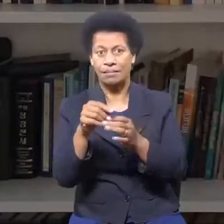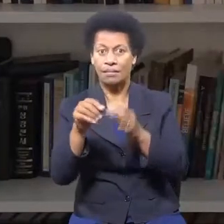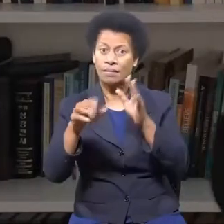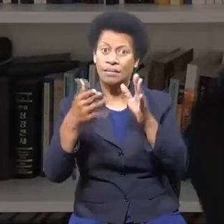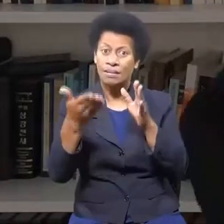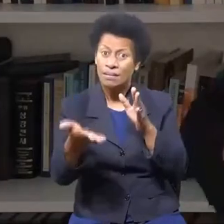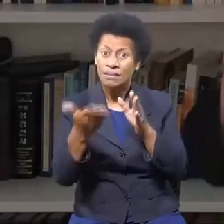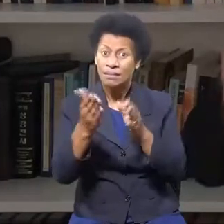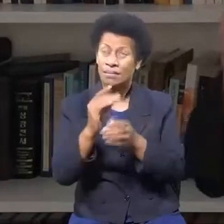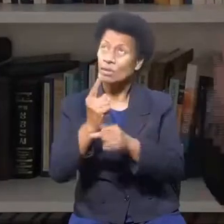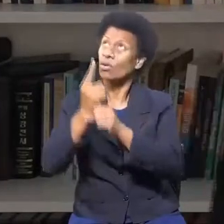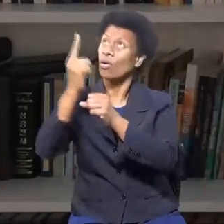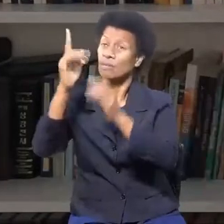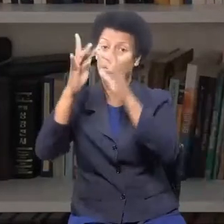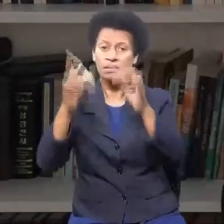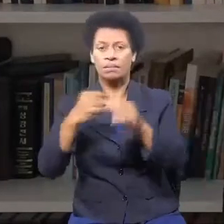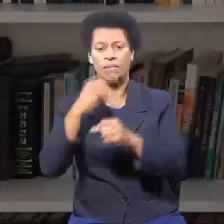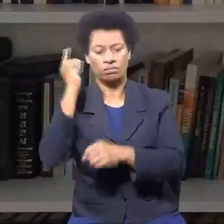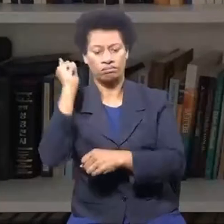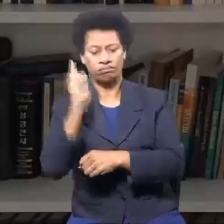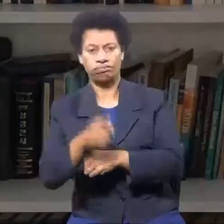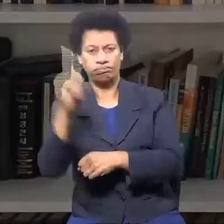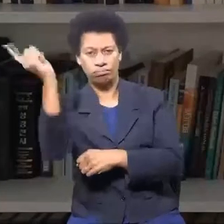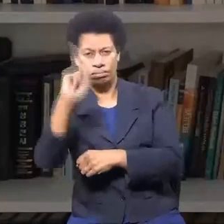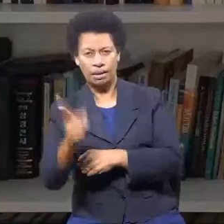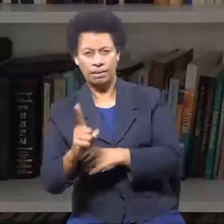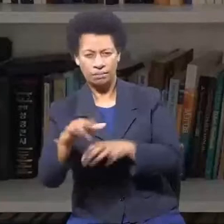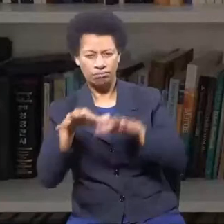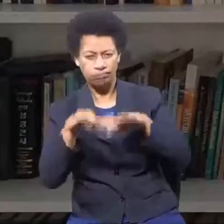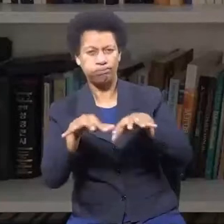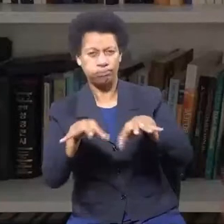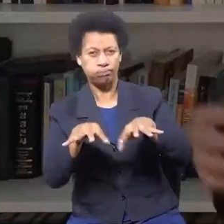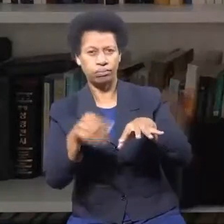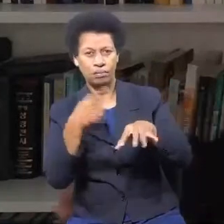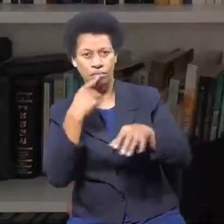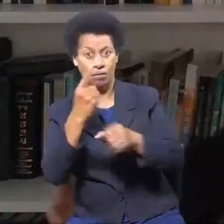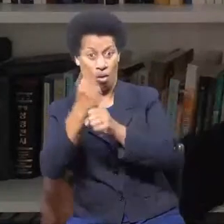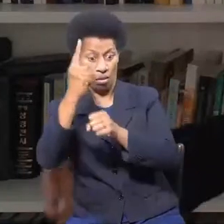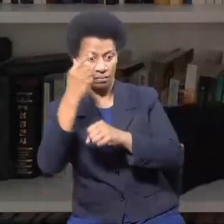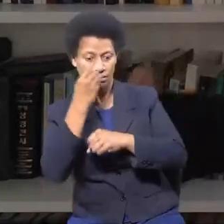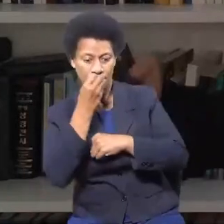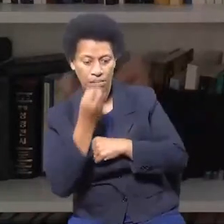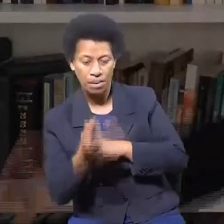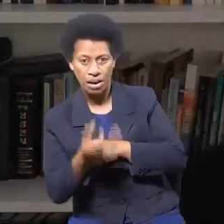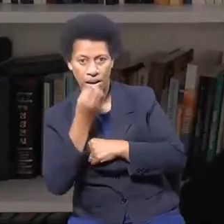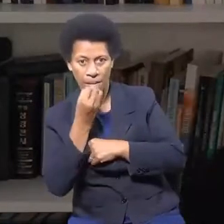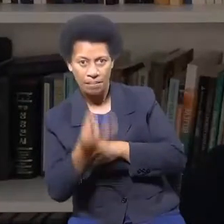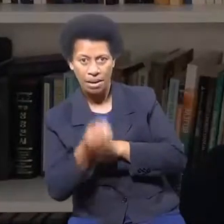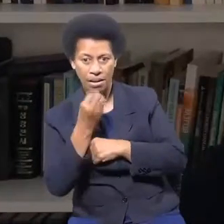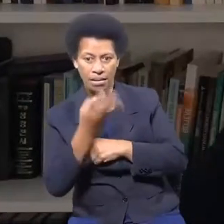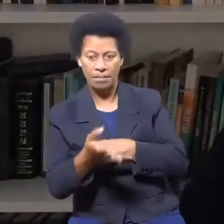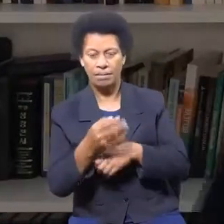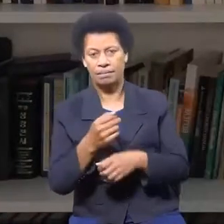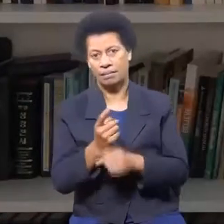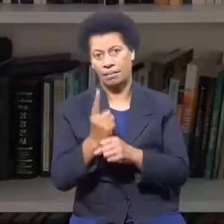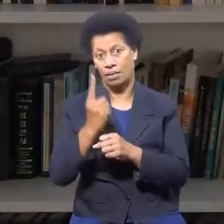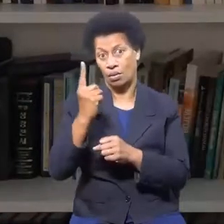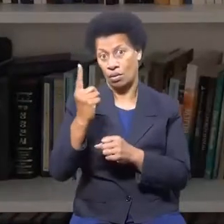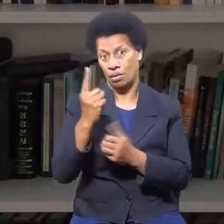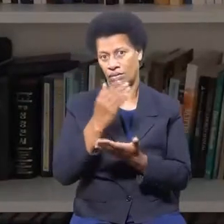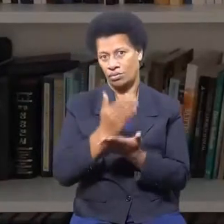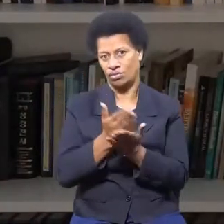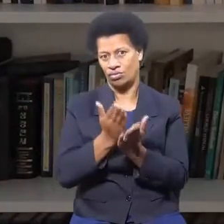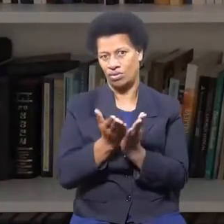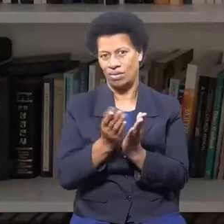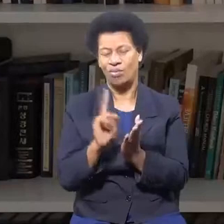spoke to them in the midst of the lightning, in the midst of the thunder, in the earthquakes, and the mountain was quaking. He